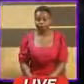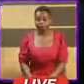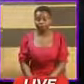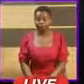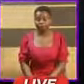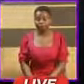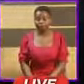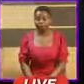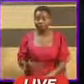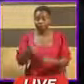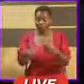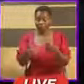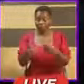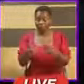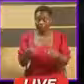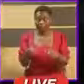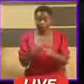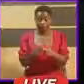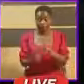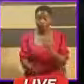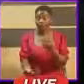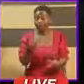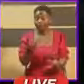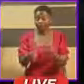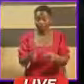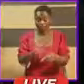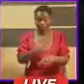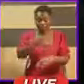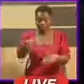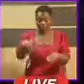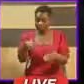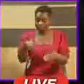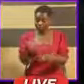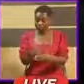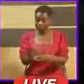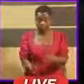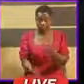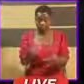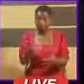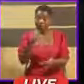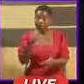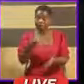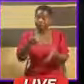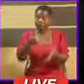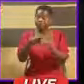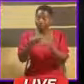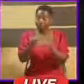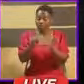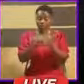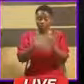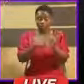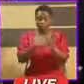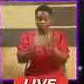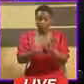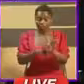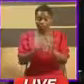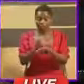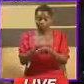Bongedde ne bakuma n'omuliro ssaako n'ebipiira mu makubo nga bawera nti si baakusasula musolo kuba ne gwe basasula